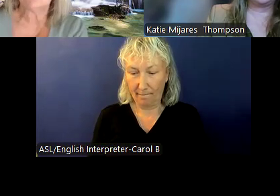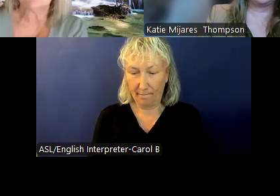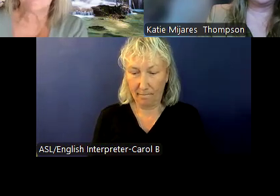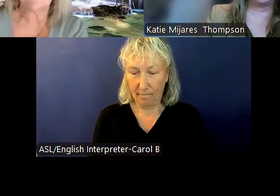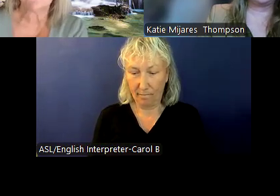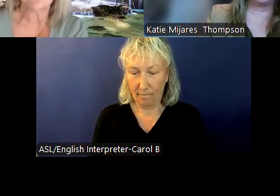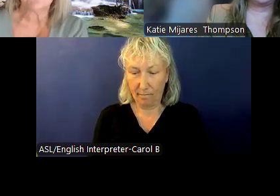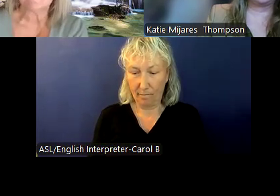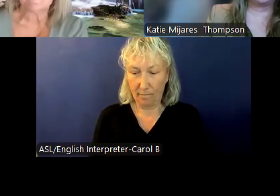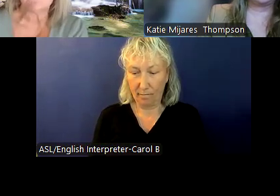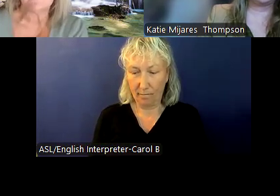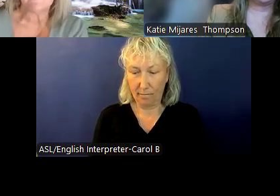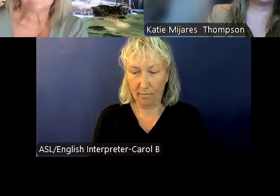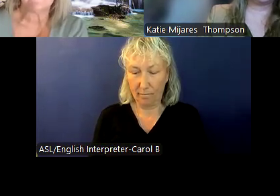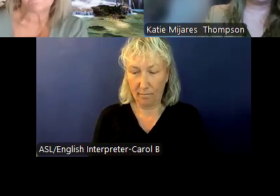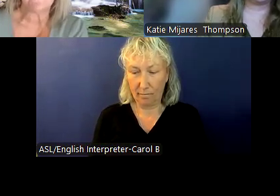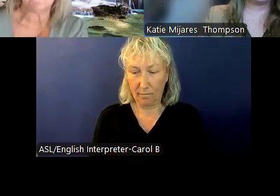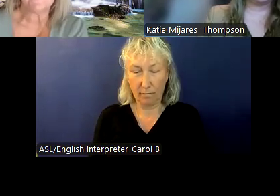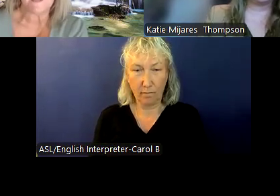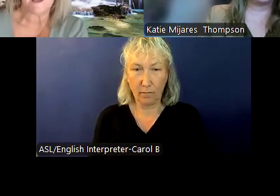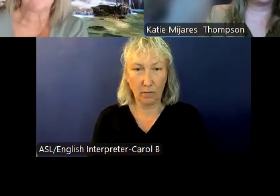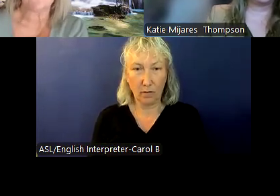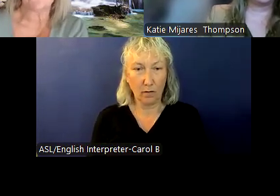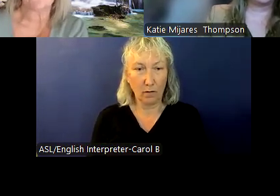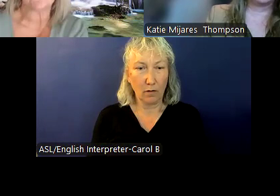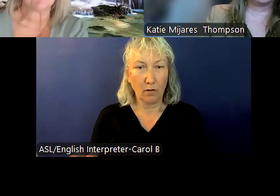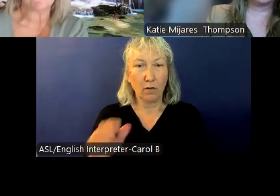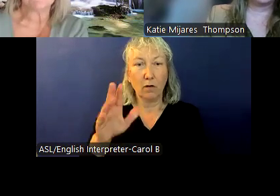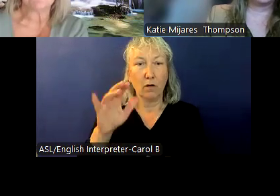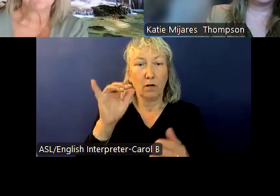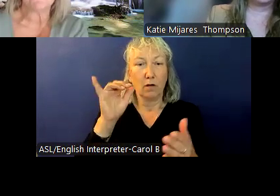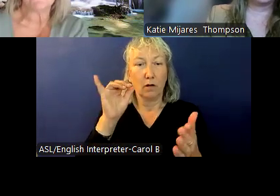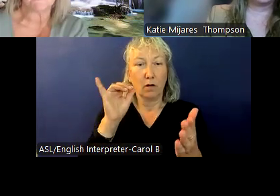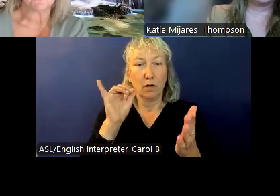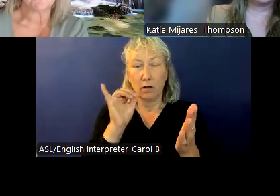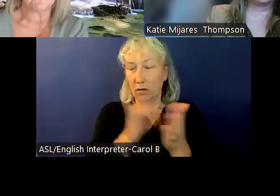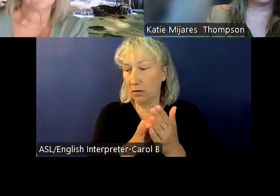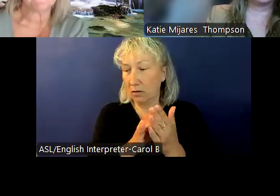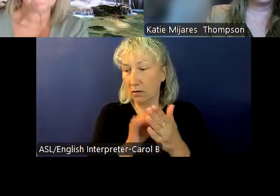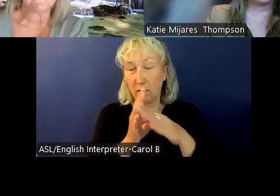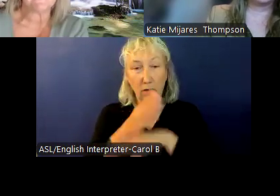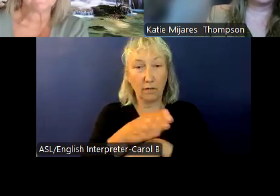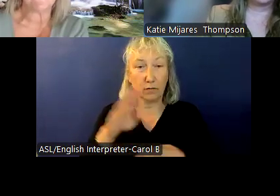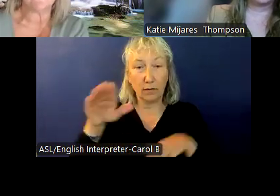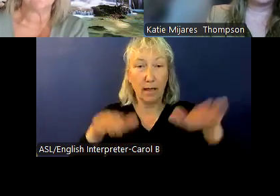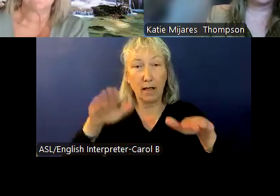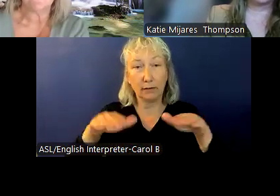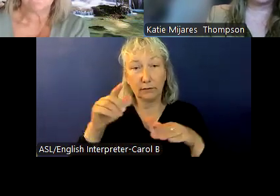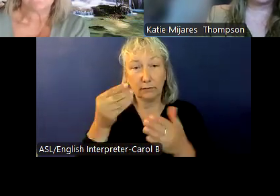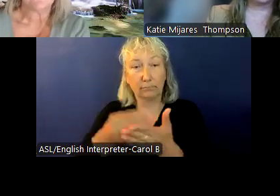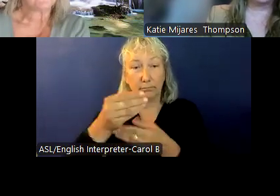EPD was established through a state plan amendment after the Balanced Budget Action of